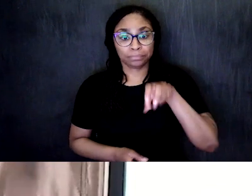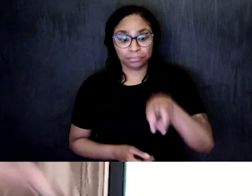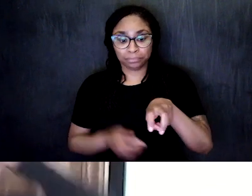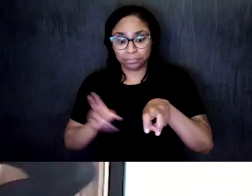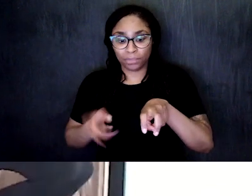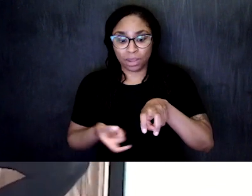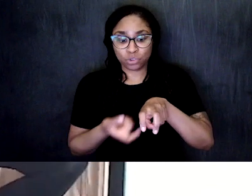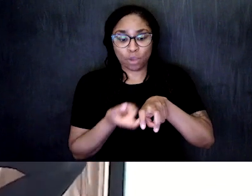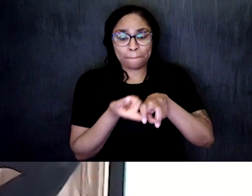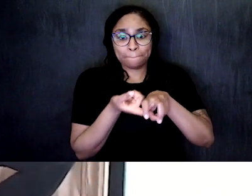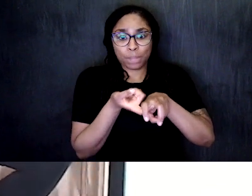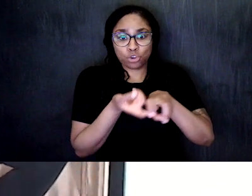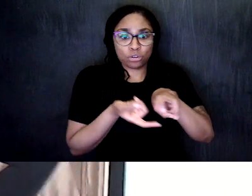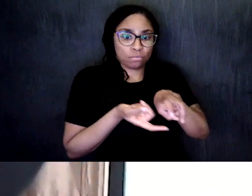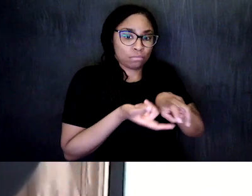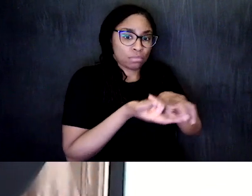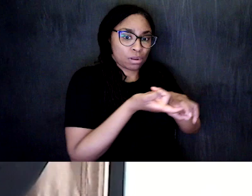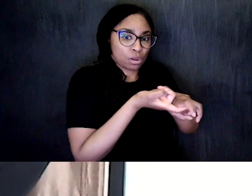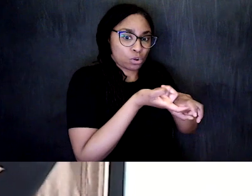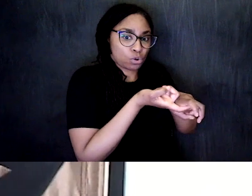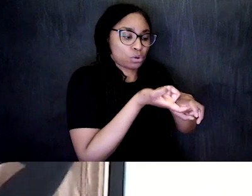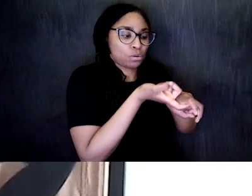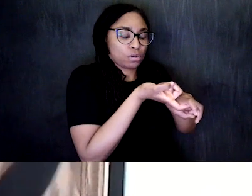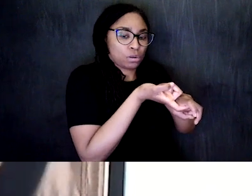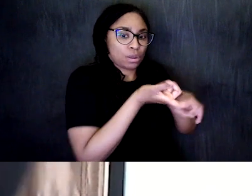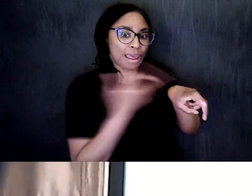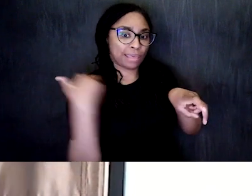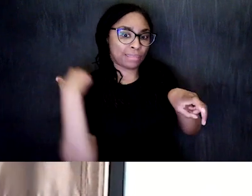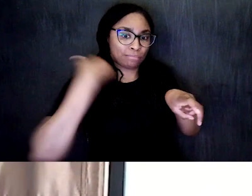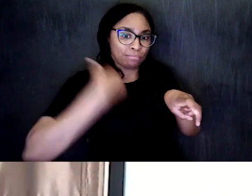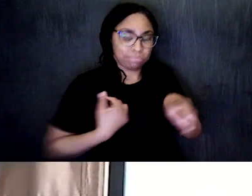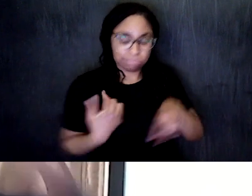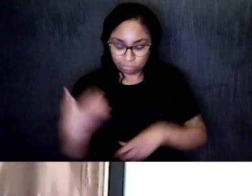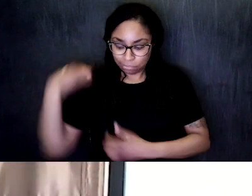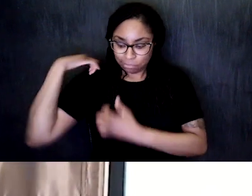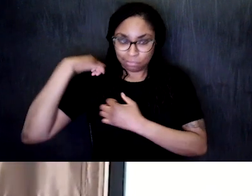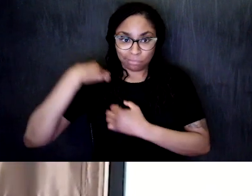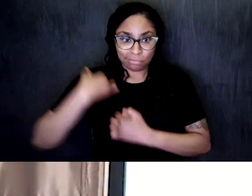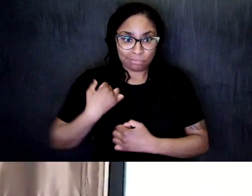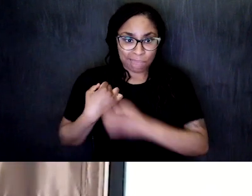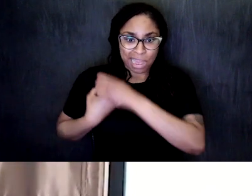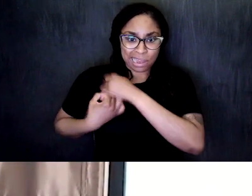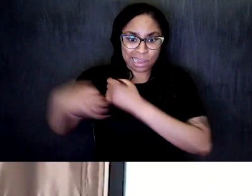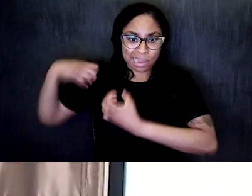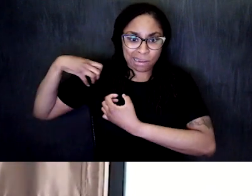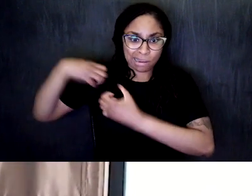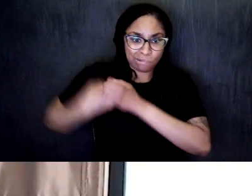underneath, slide the shoulder underneath, and you just kind of pull until you get that